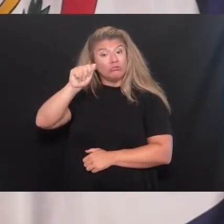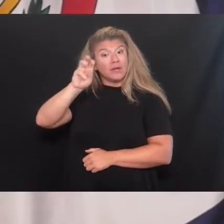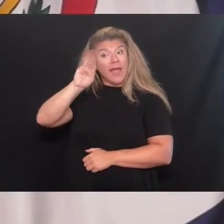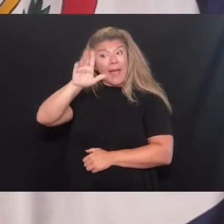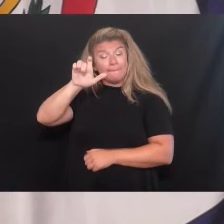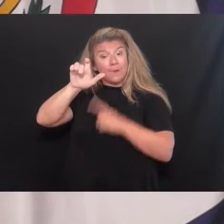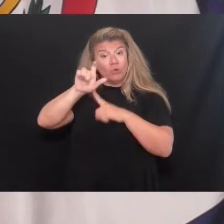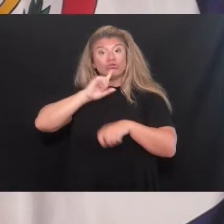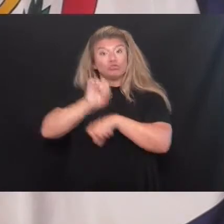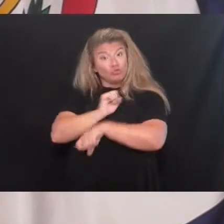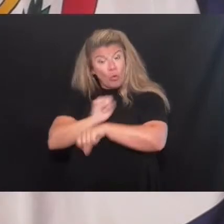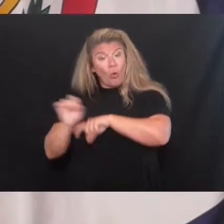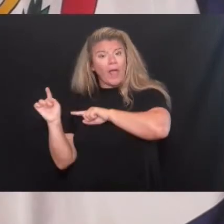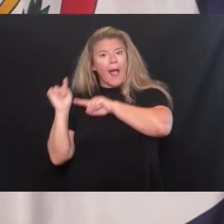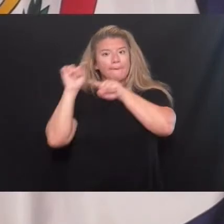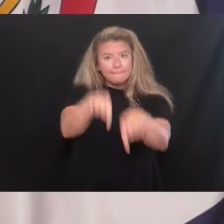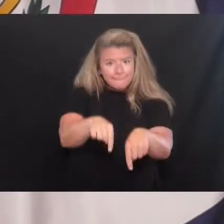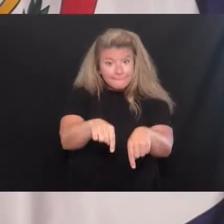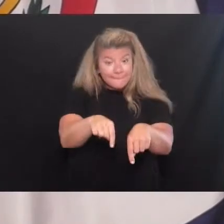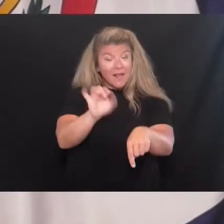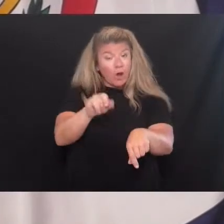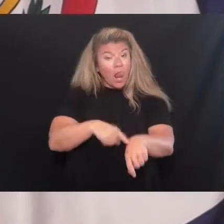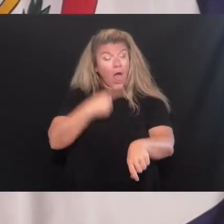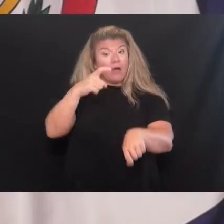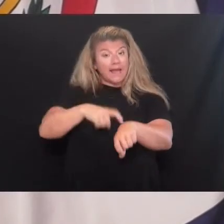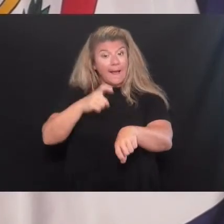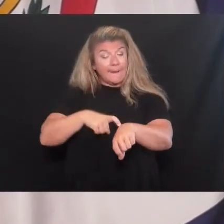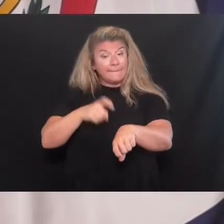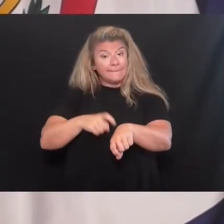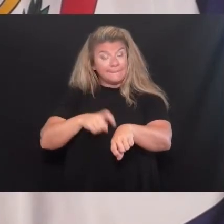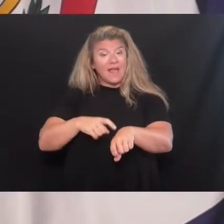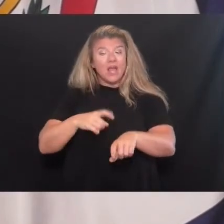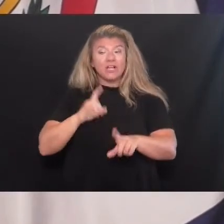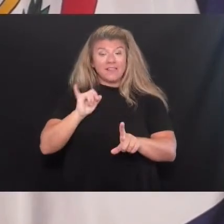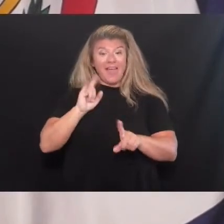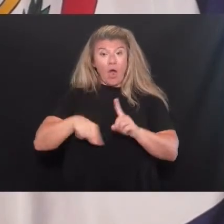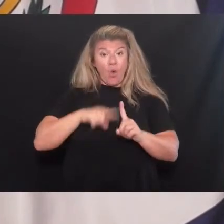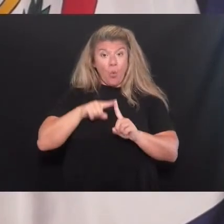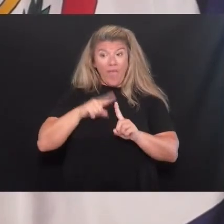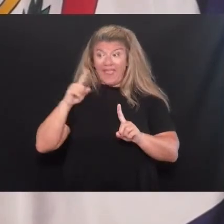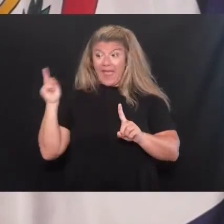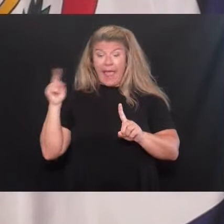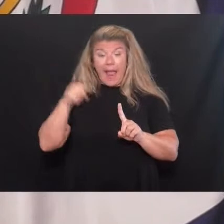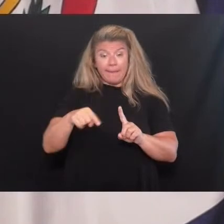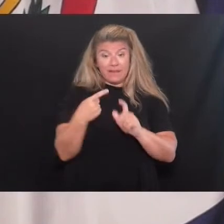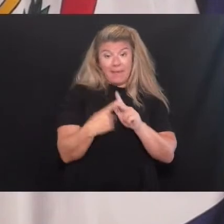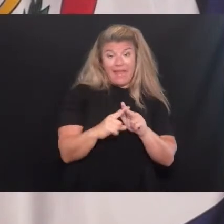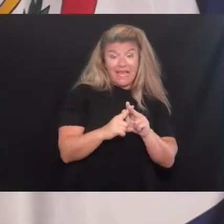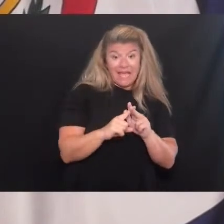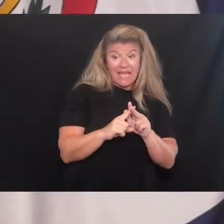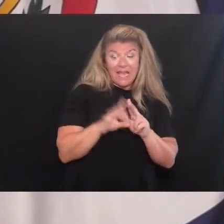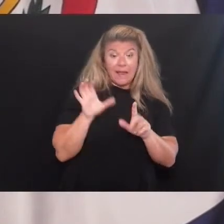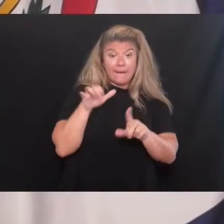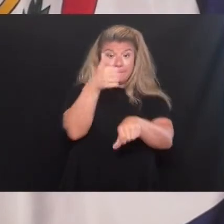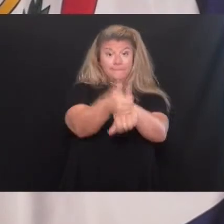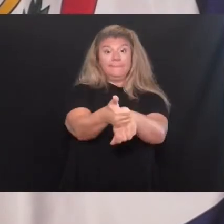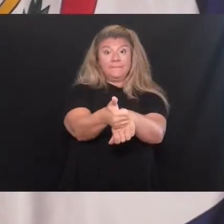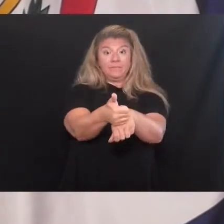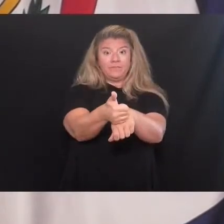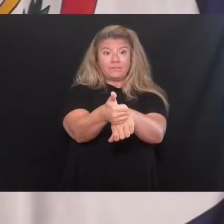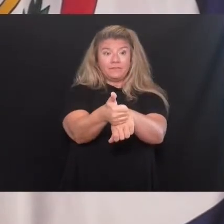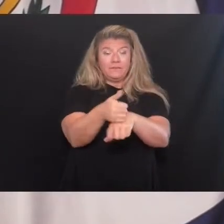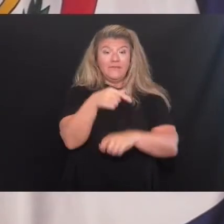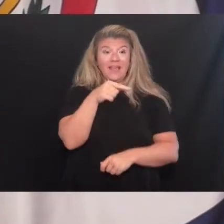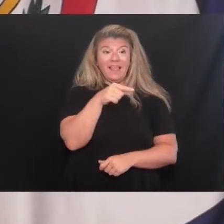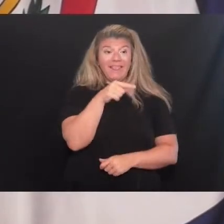is absolutely from when Procter & Gamble came in the beginning, this is